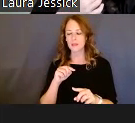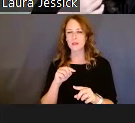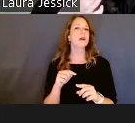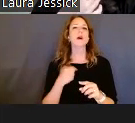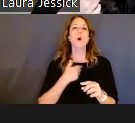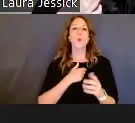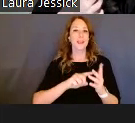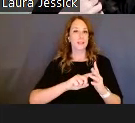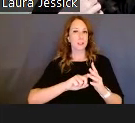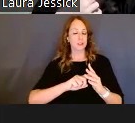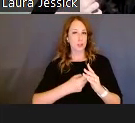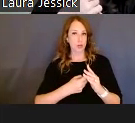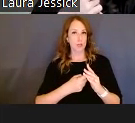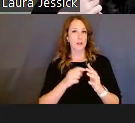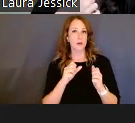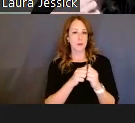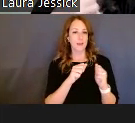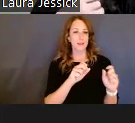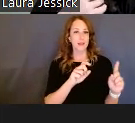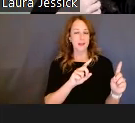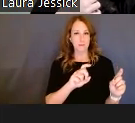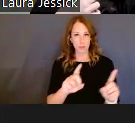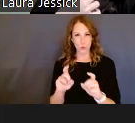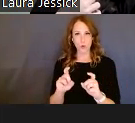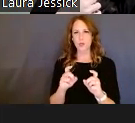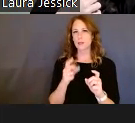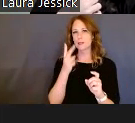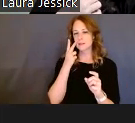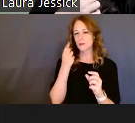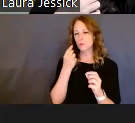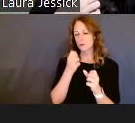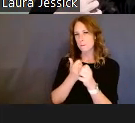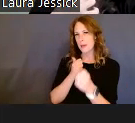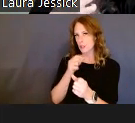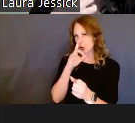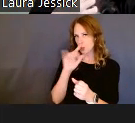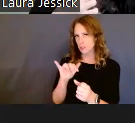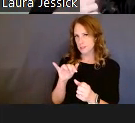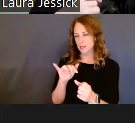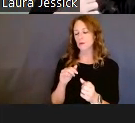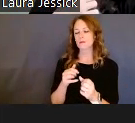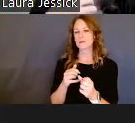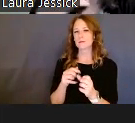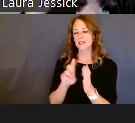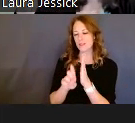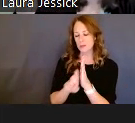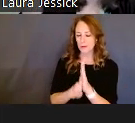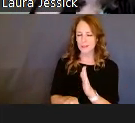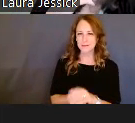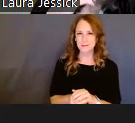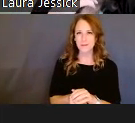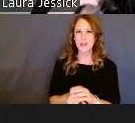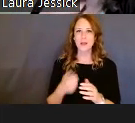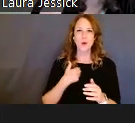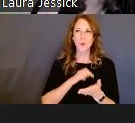started off by conducting an inventory to see what our backlog looks like. And we evaluated or counted,